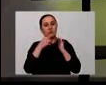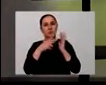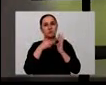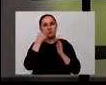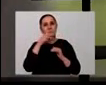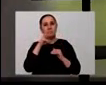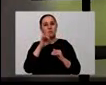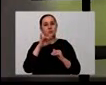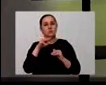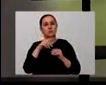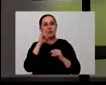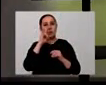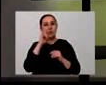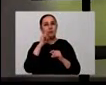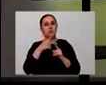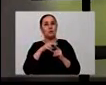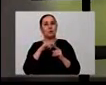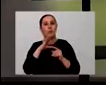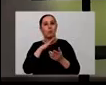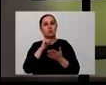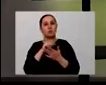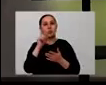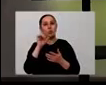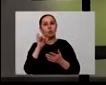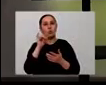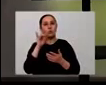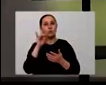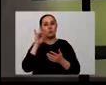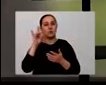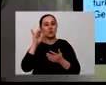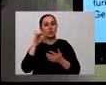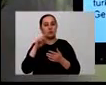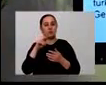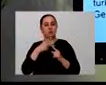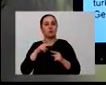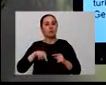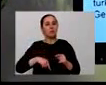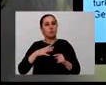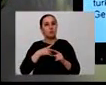1918-yil martigacha Samarqandda bosilgan Hurriyat gazetasiga muharrirlik qildi.